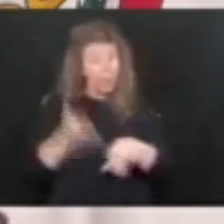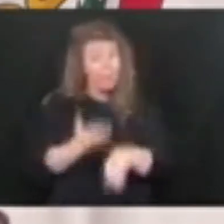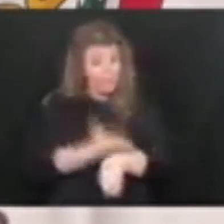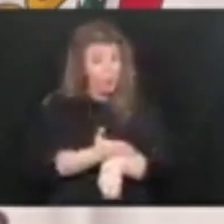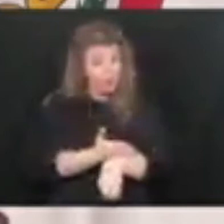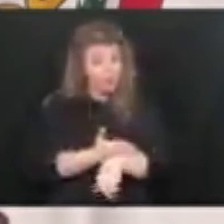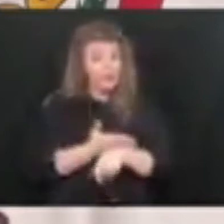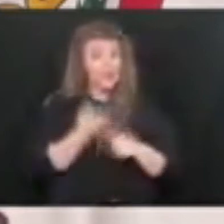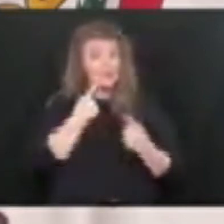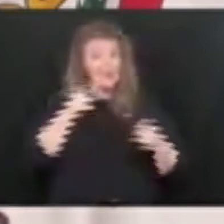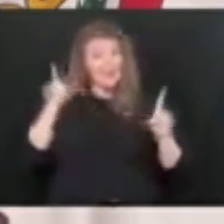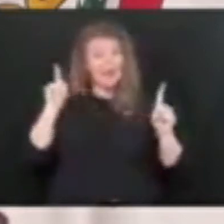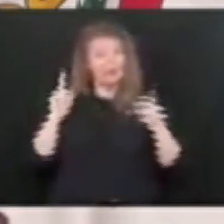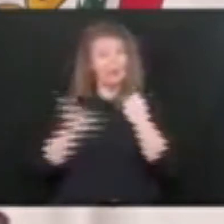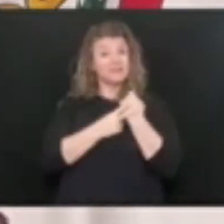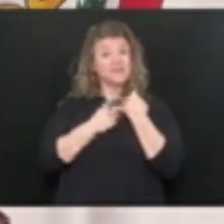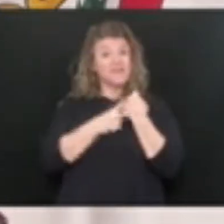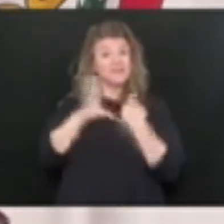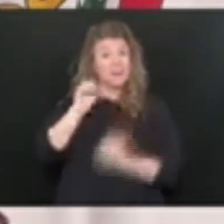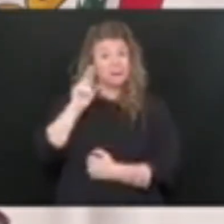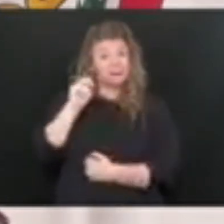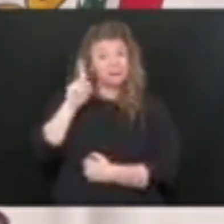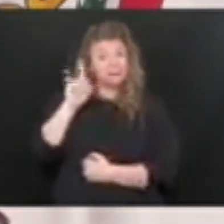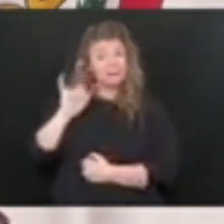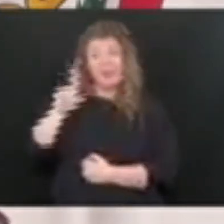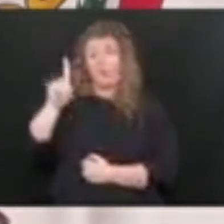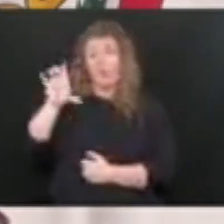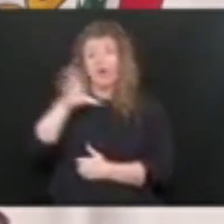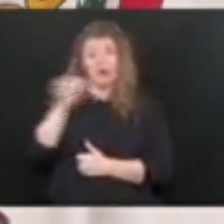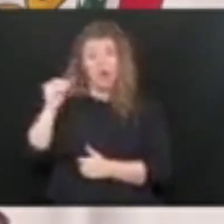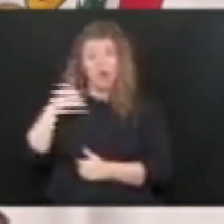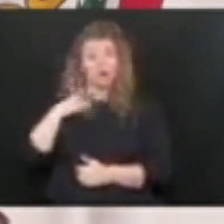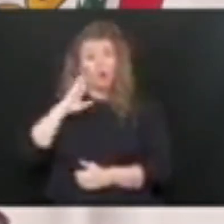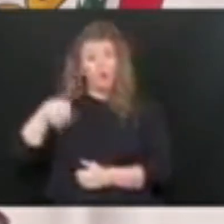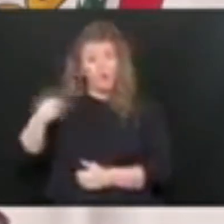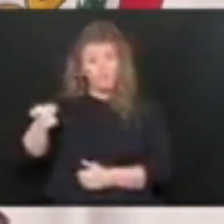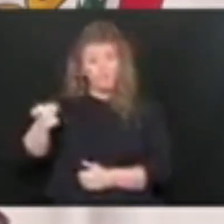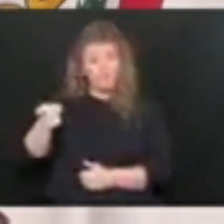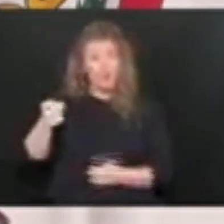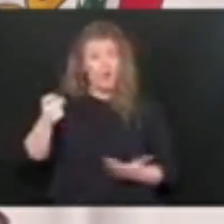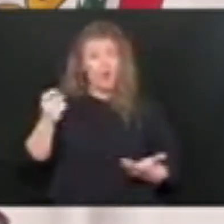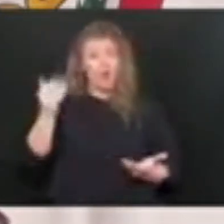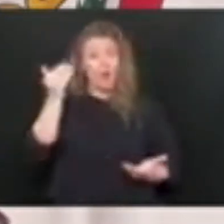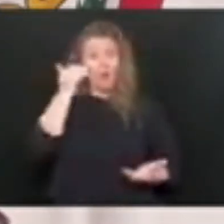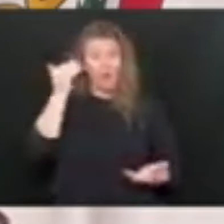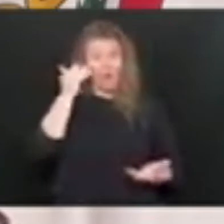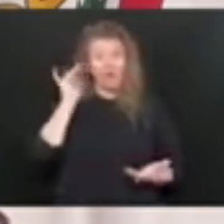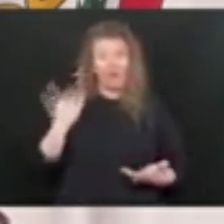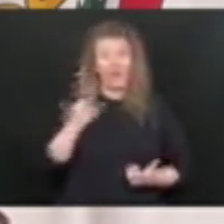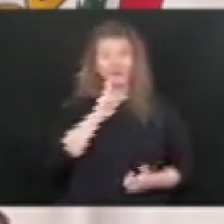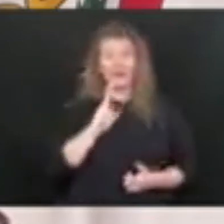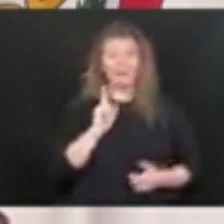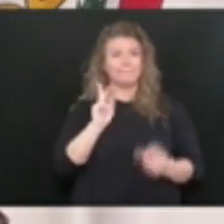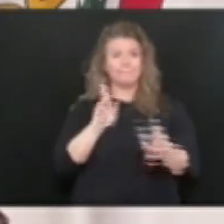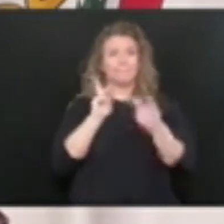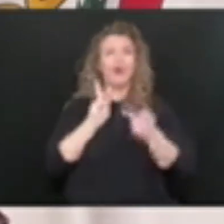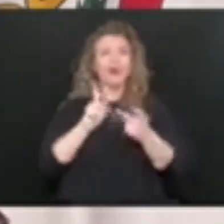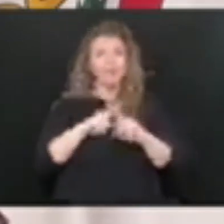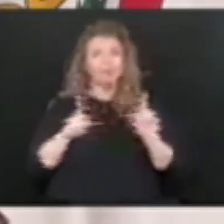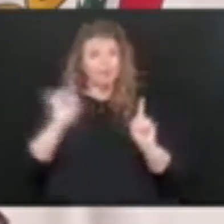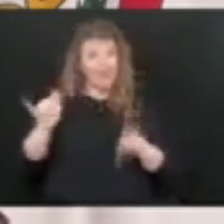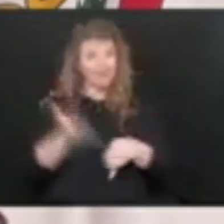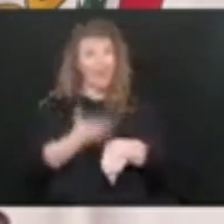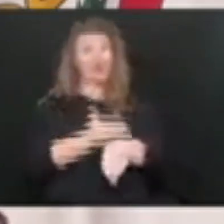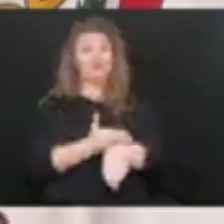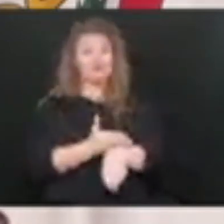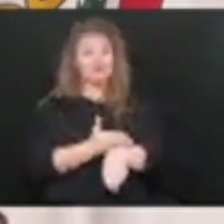the announcement of the savings bond and the $100 to them and everything, we all knew that it's not a silver bullet, but it's better.